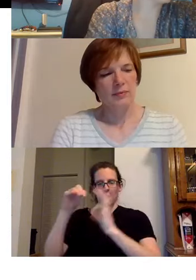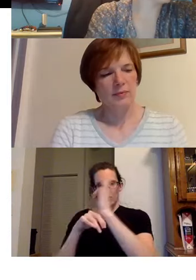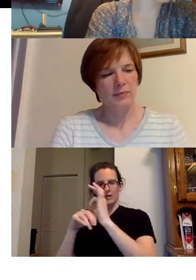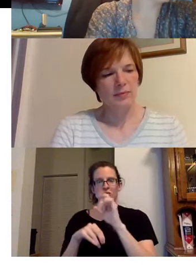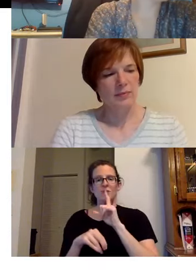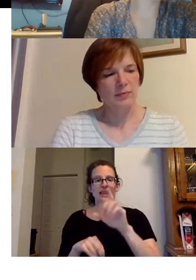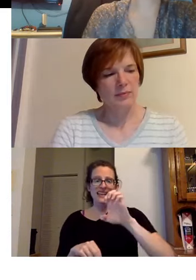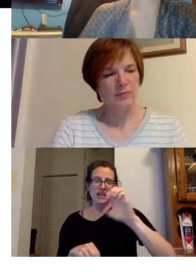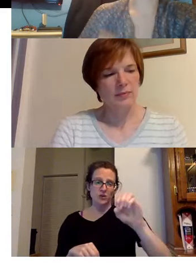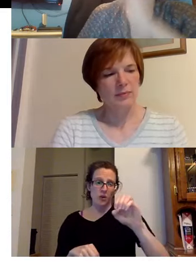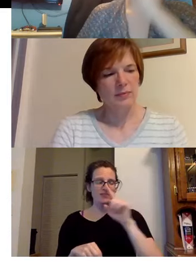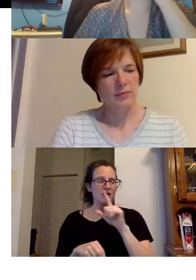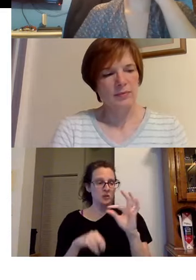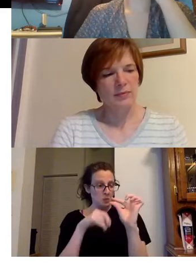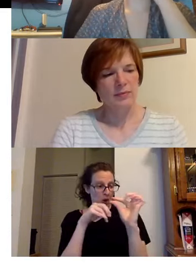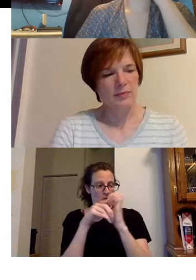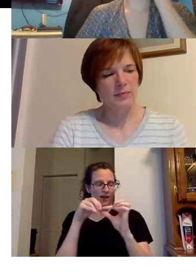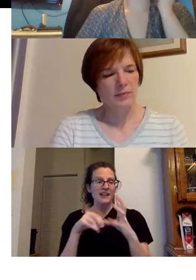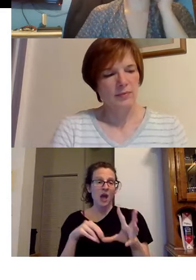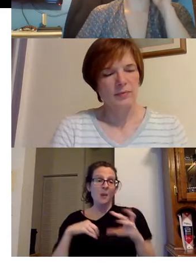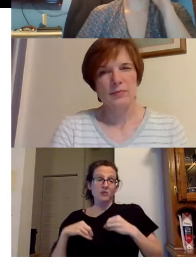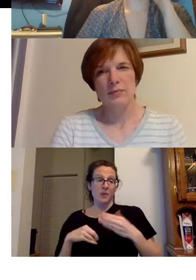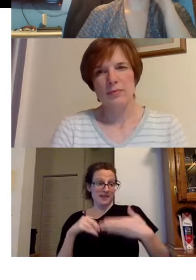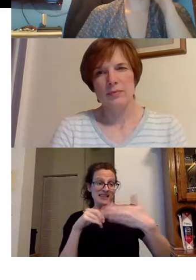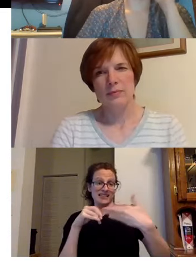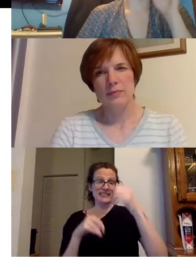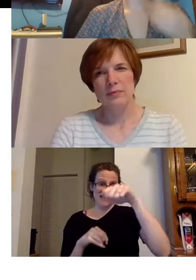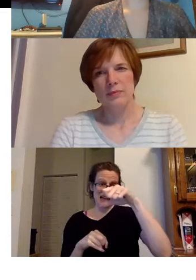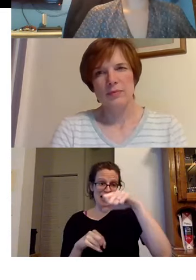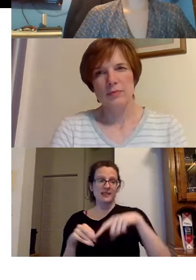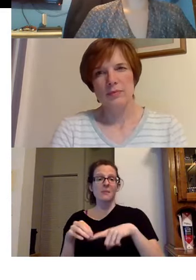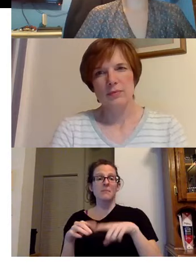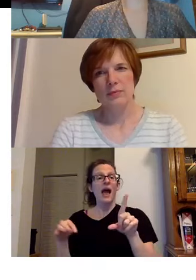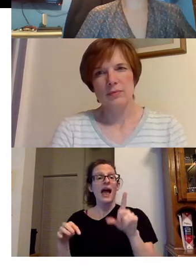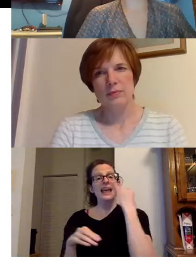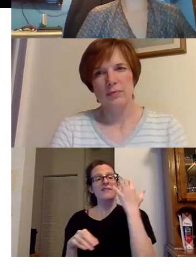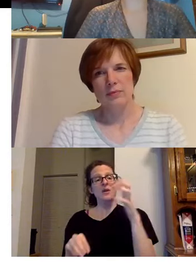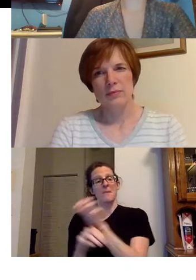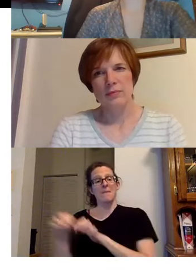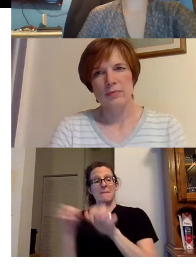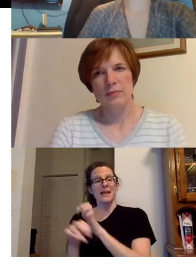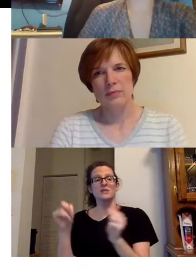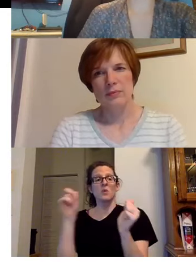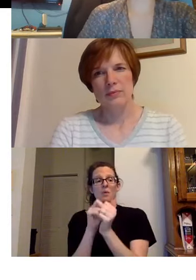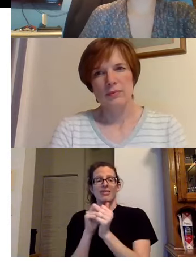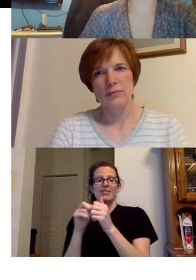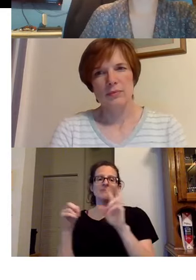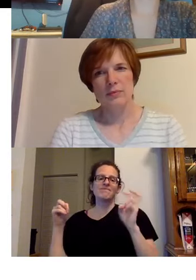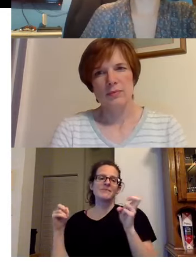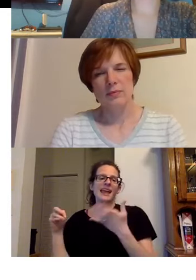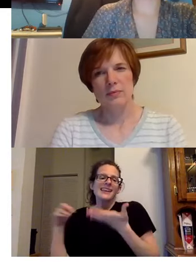small molecules, and they're absorbed very easily by our skin. So when you mix an essential oil with a carrier